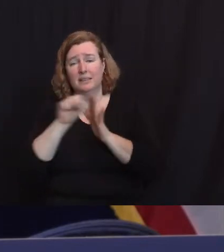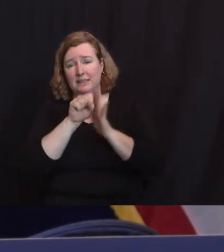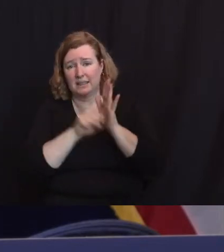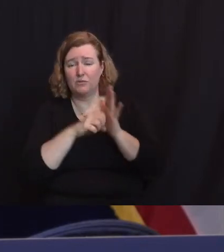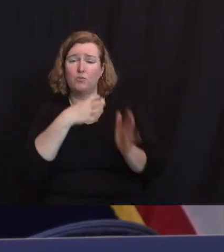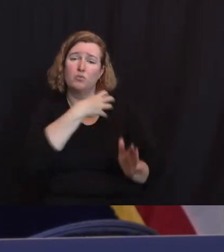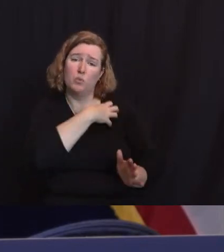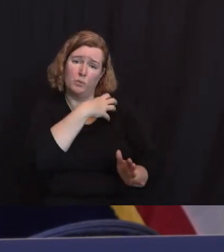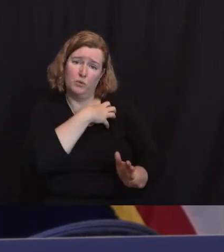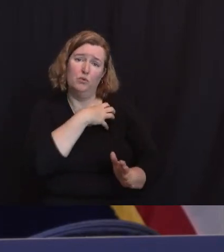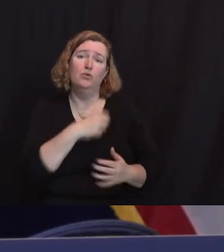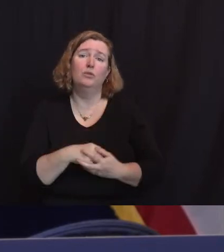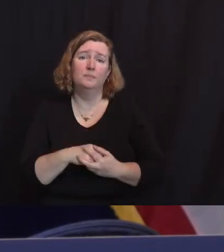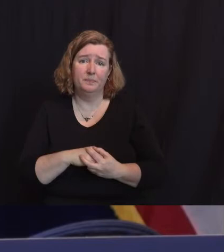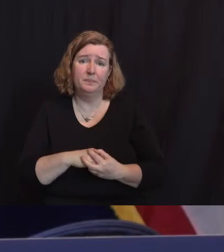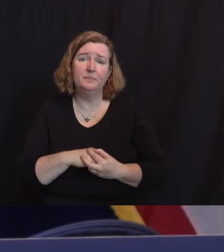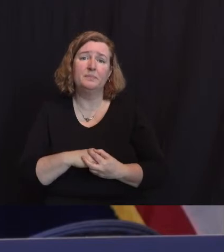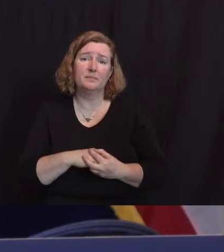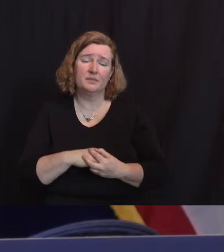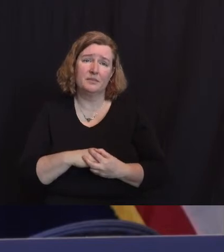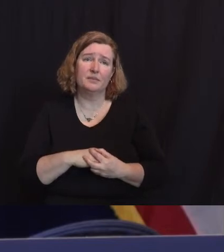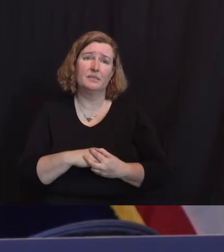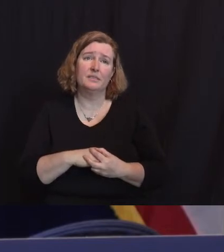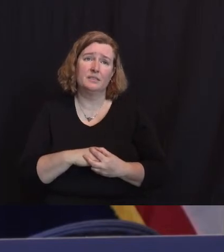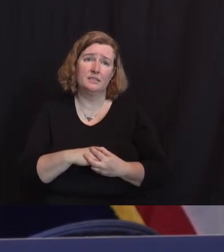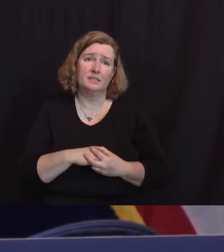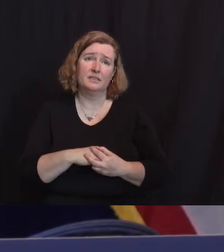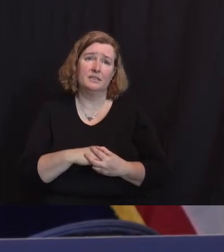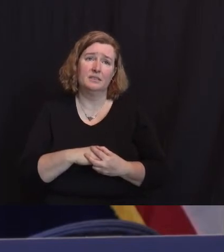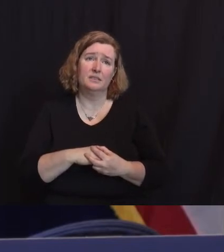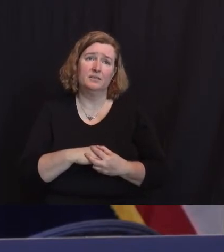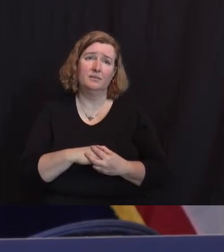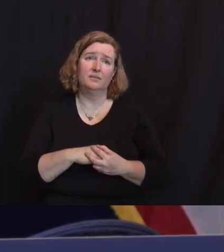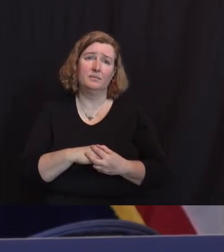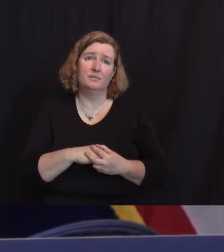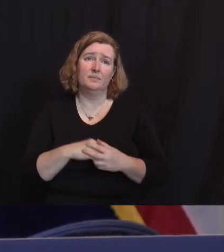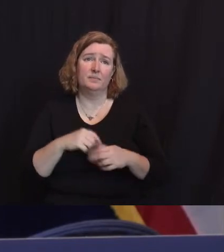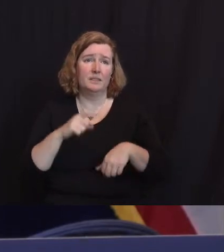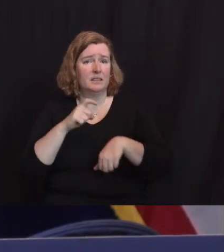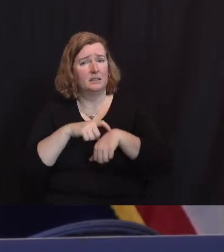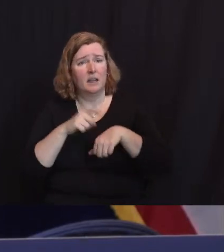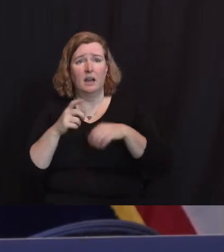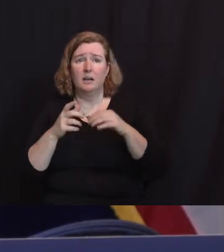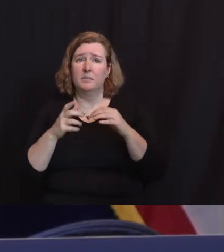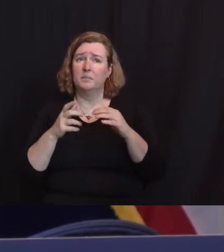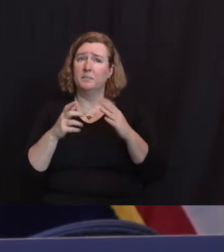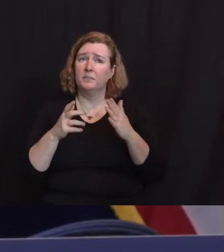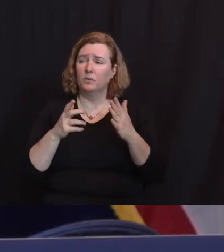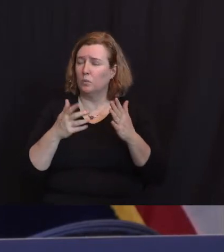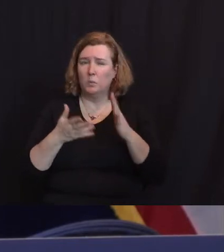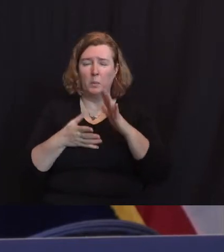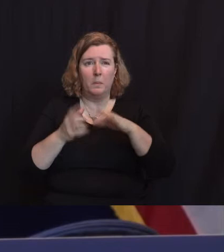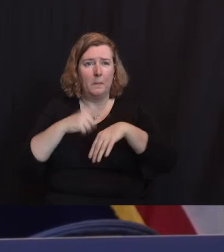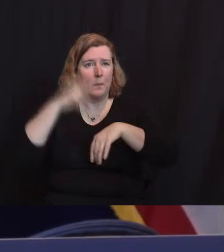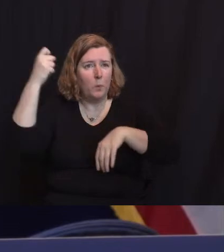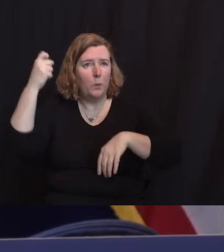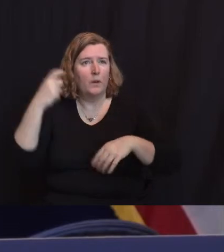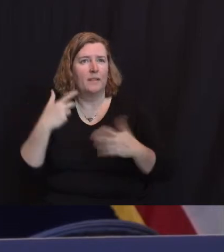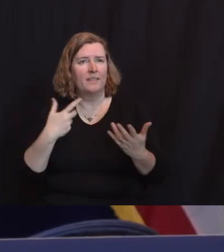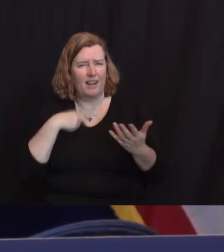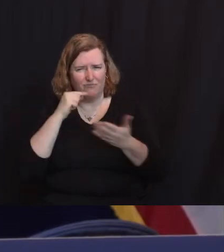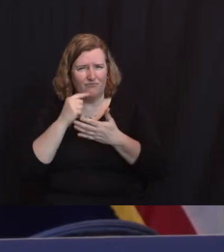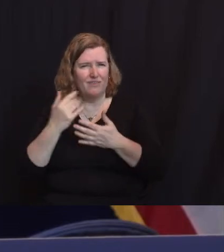next century of service. It goes quick. It's hard to believe that it was 26 years ago that I raised my right hand with my